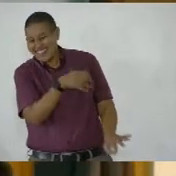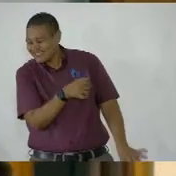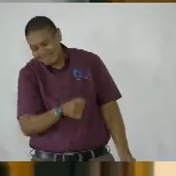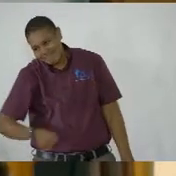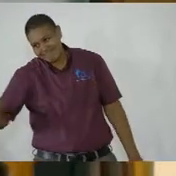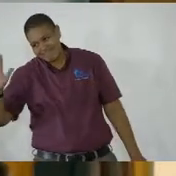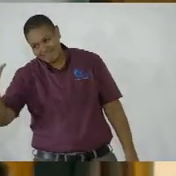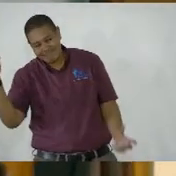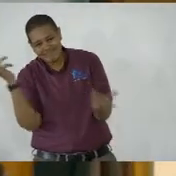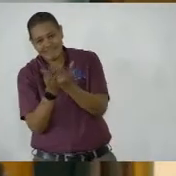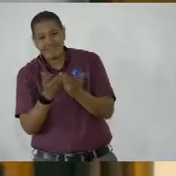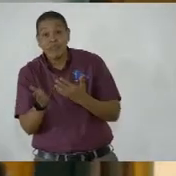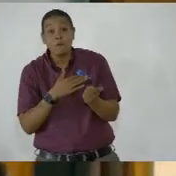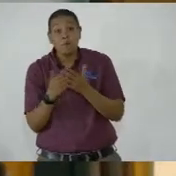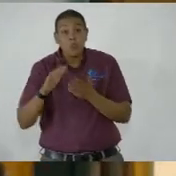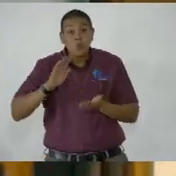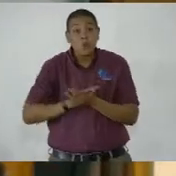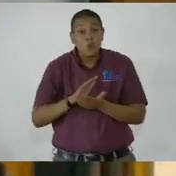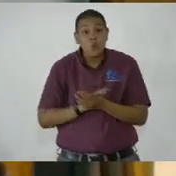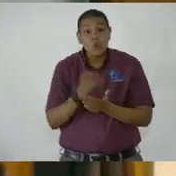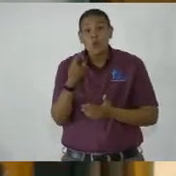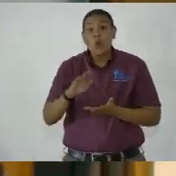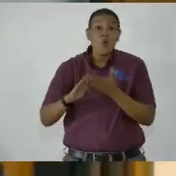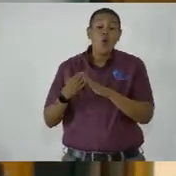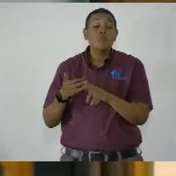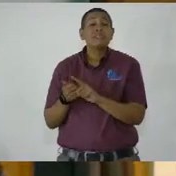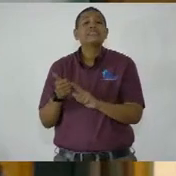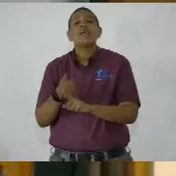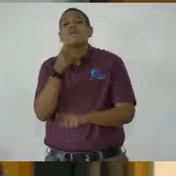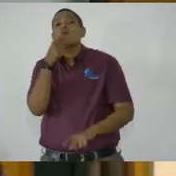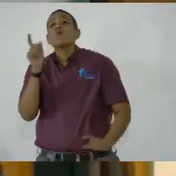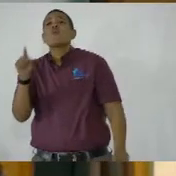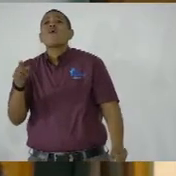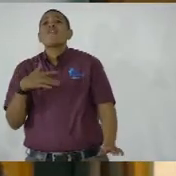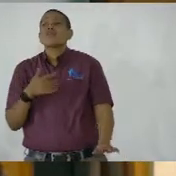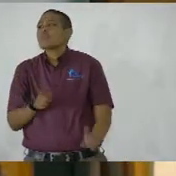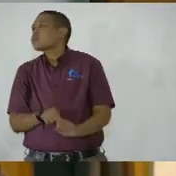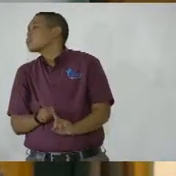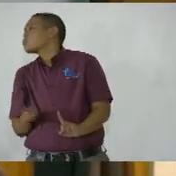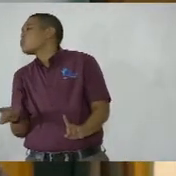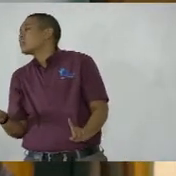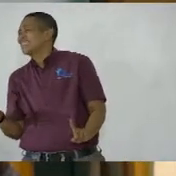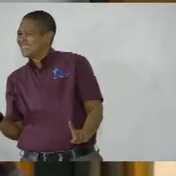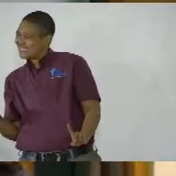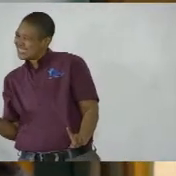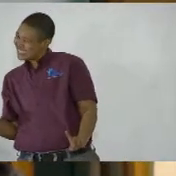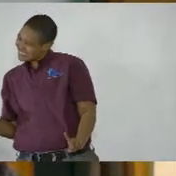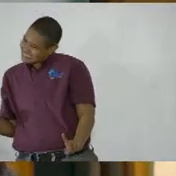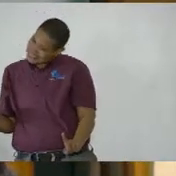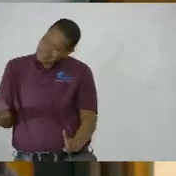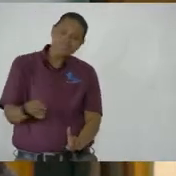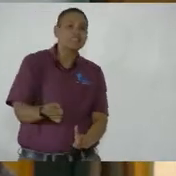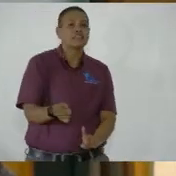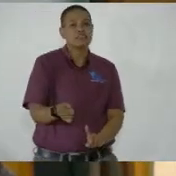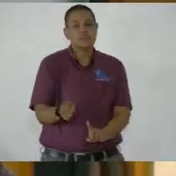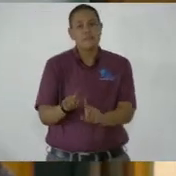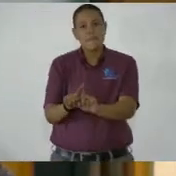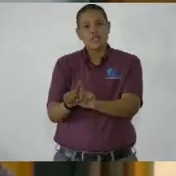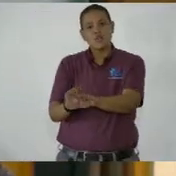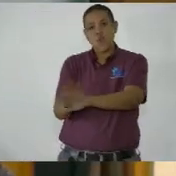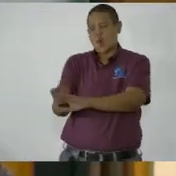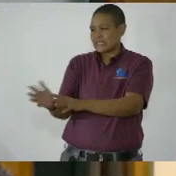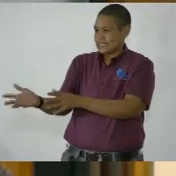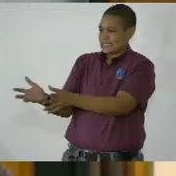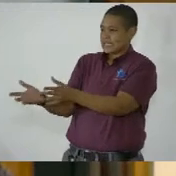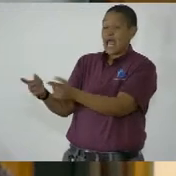they're in schools or in the communities, who are going astray, that they can get mentoring and counselling. Because, Madam